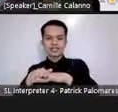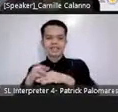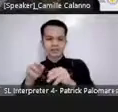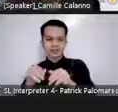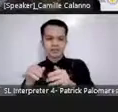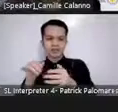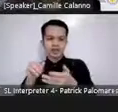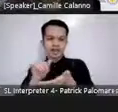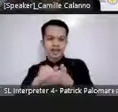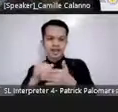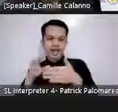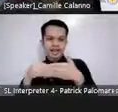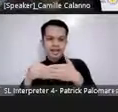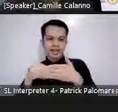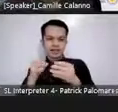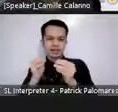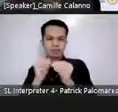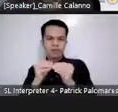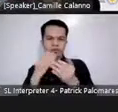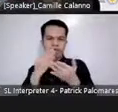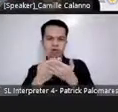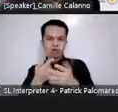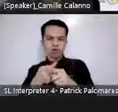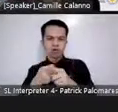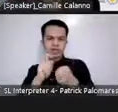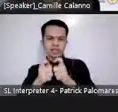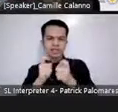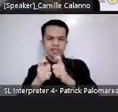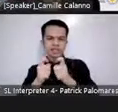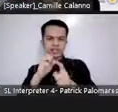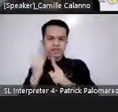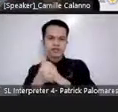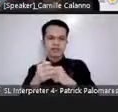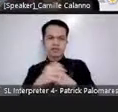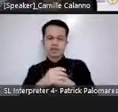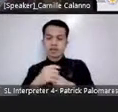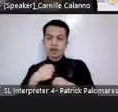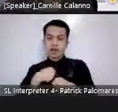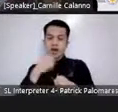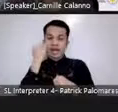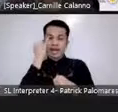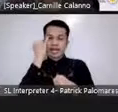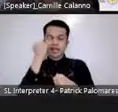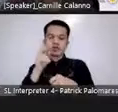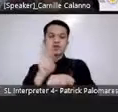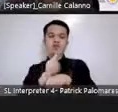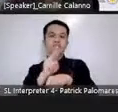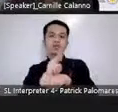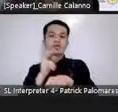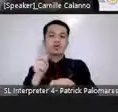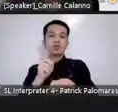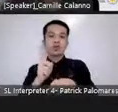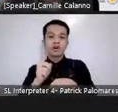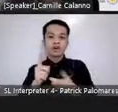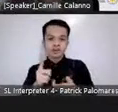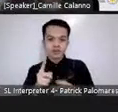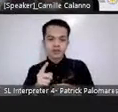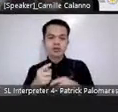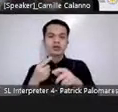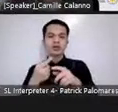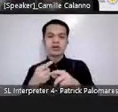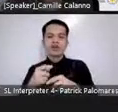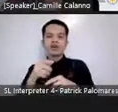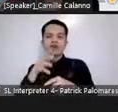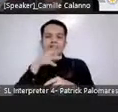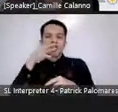they adapted very well to that changing condition. My idea is they were using flood retreat